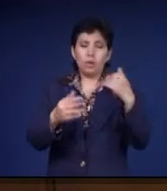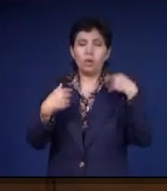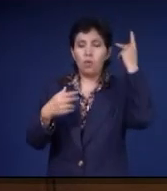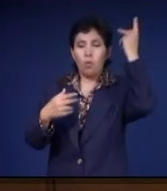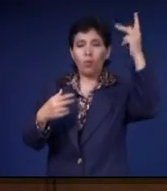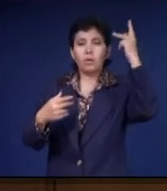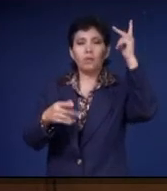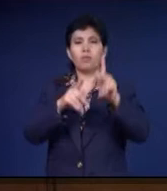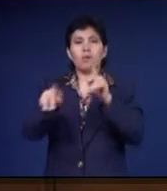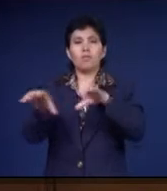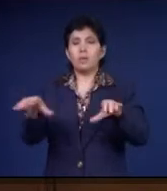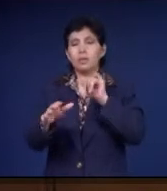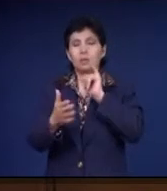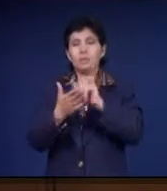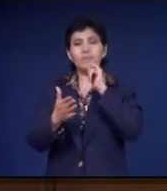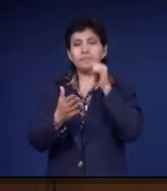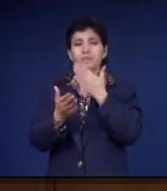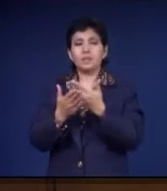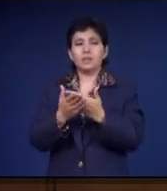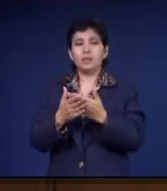He wanted to do that in order to be